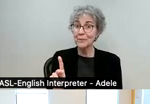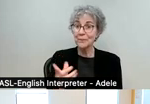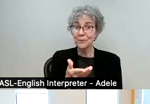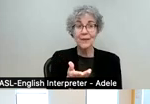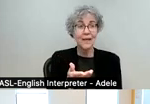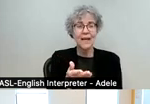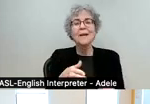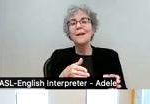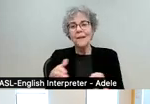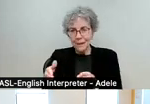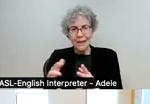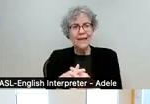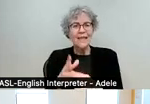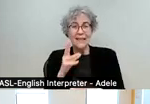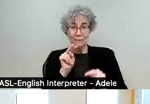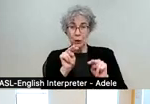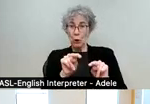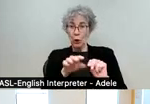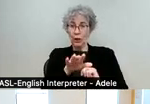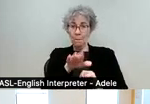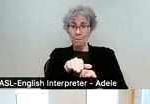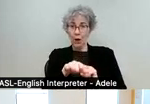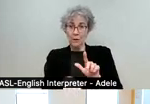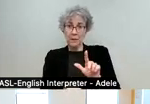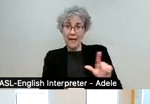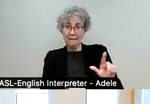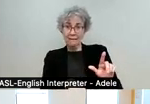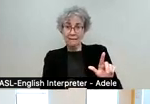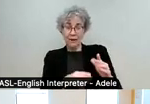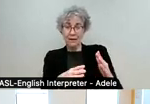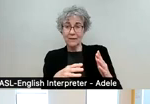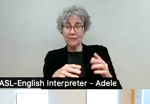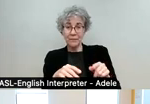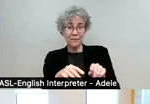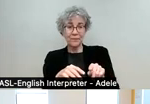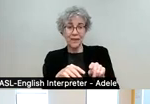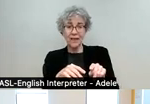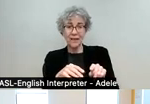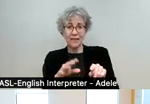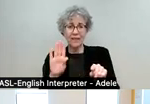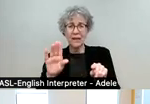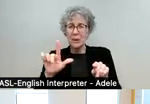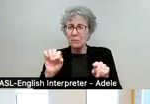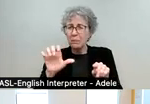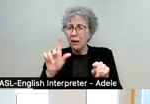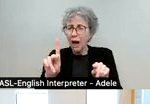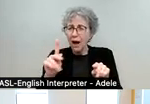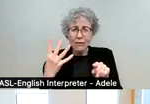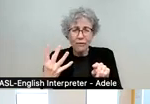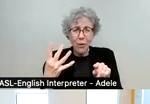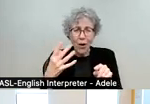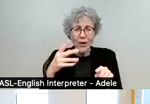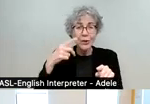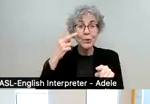The plan is so if you look at the bottom left corner, which is called sort of block 4 by that public park,